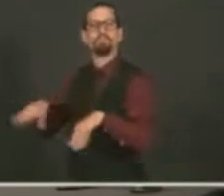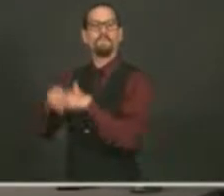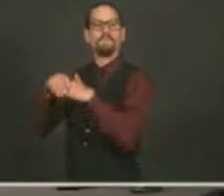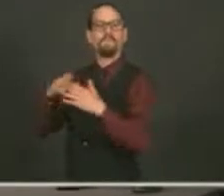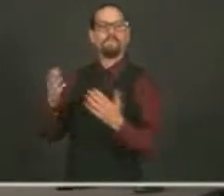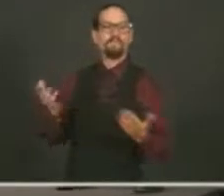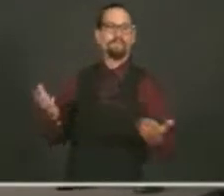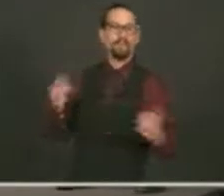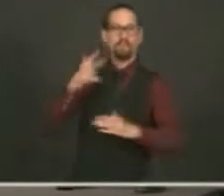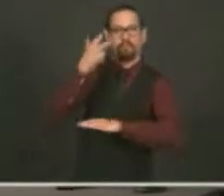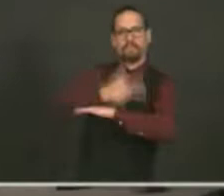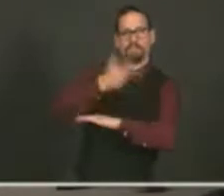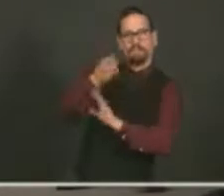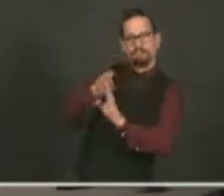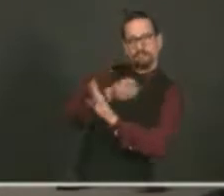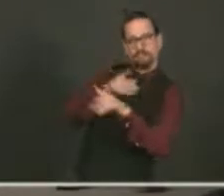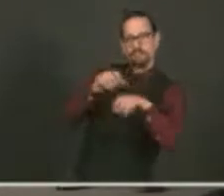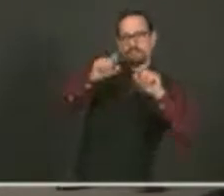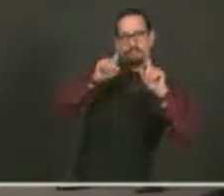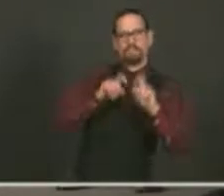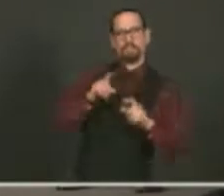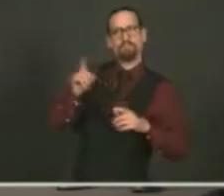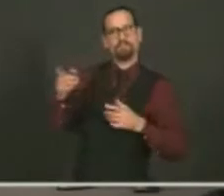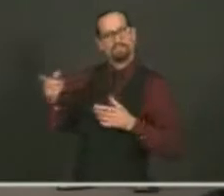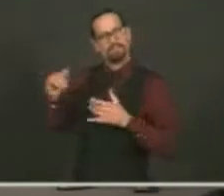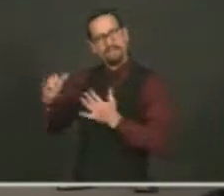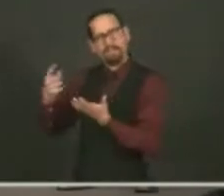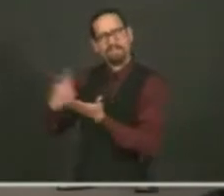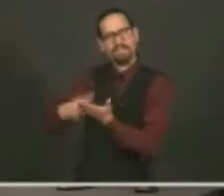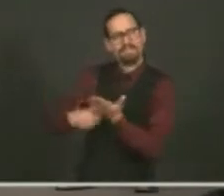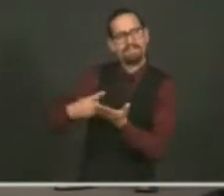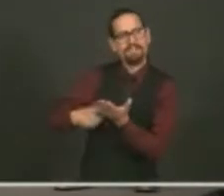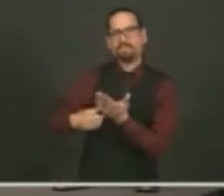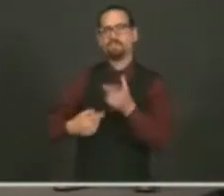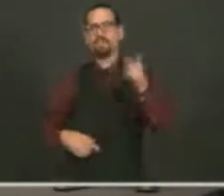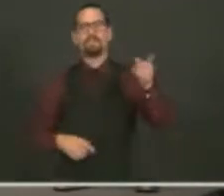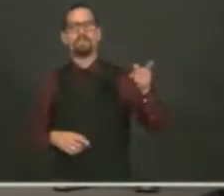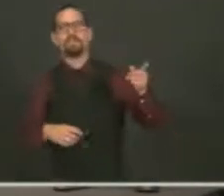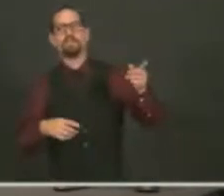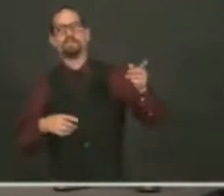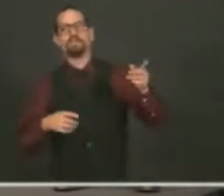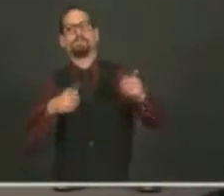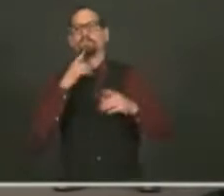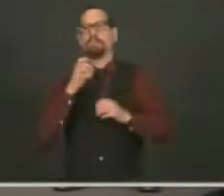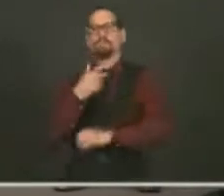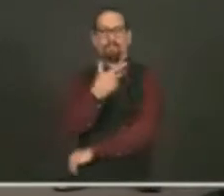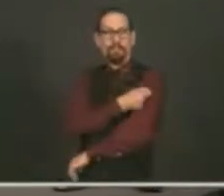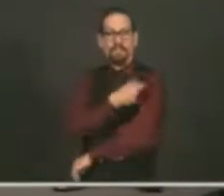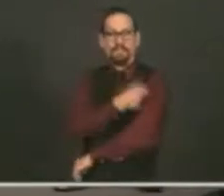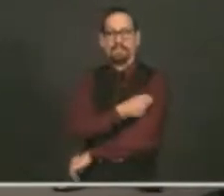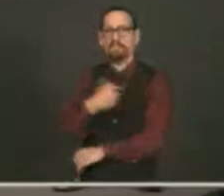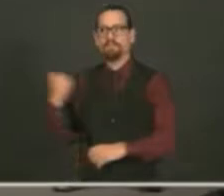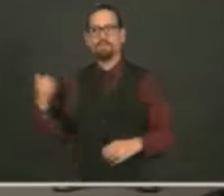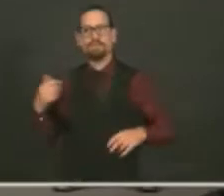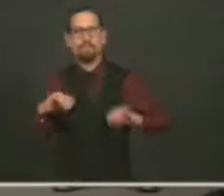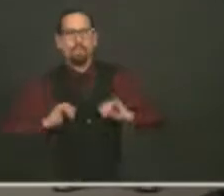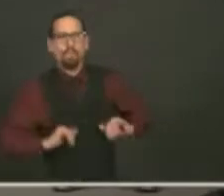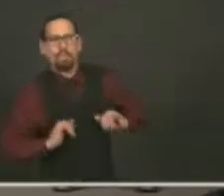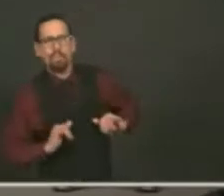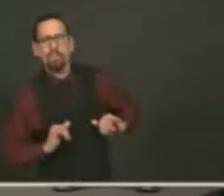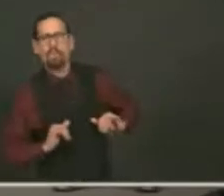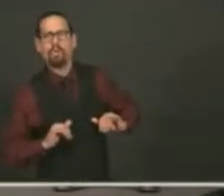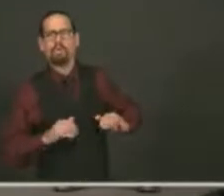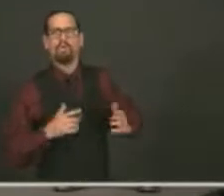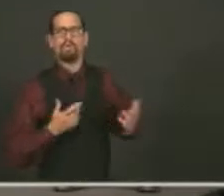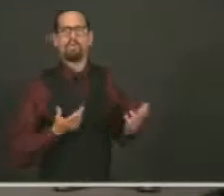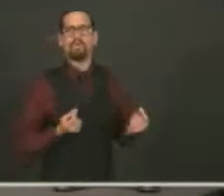that dialogue with you, and what they heard last week when you said that vaccine is what really set them off. Because what they heard from you is,